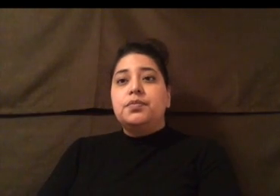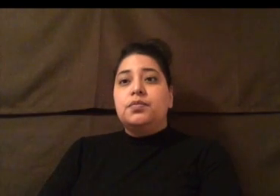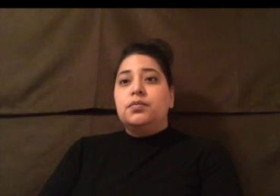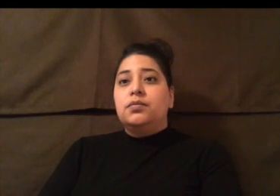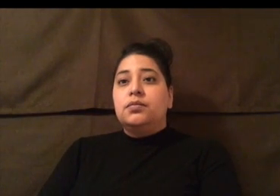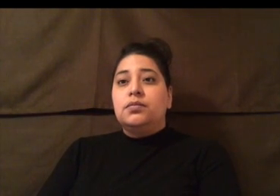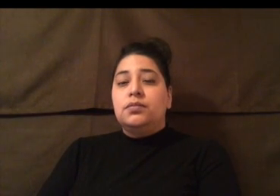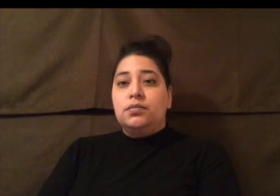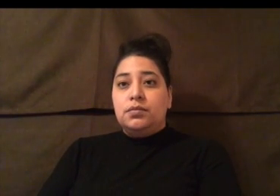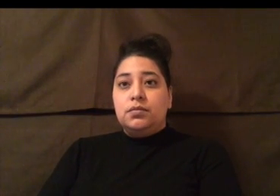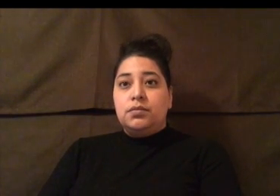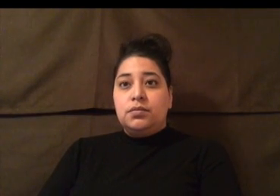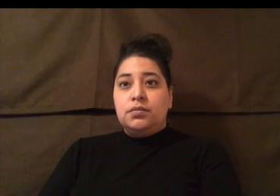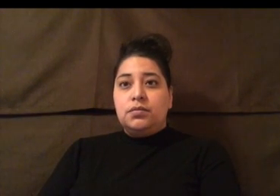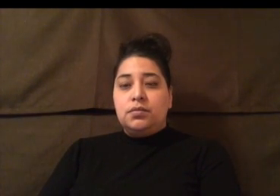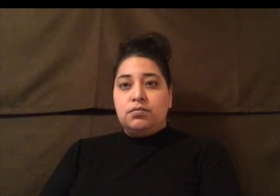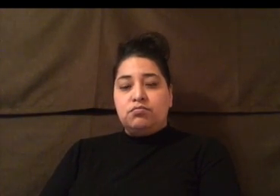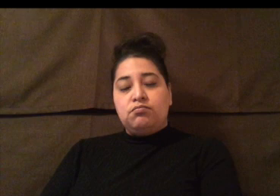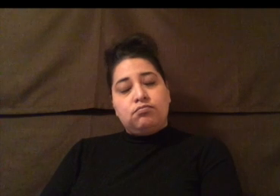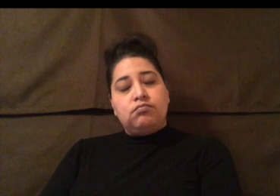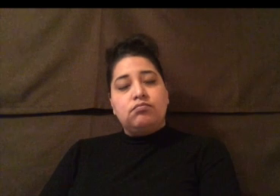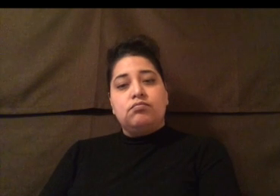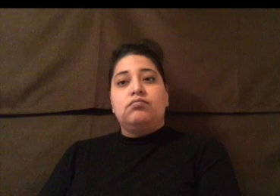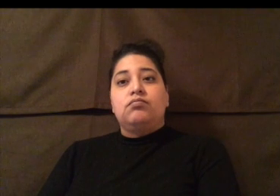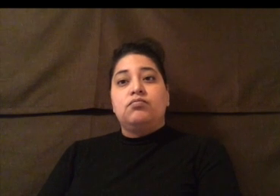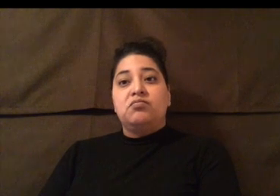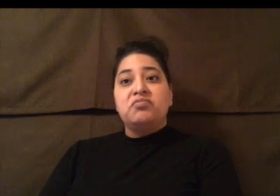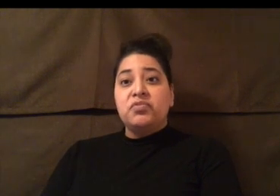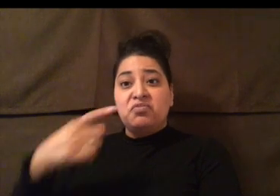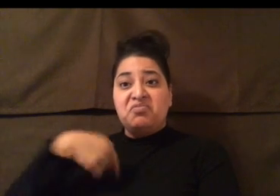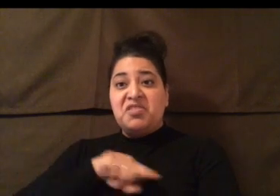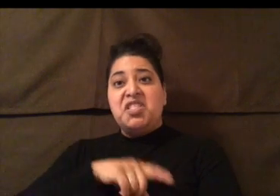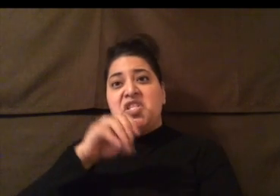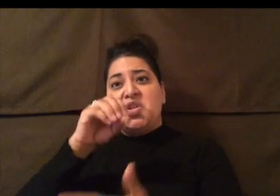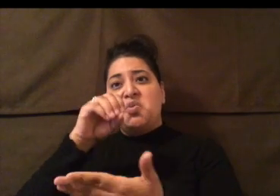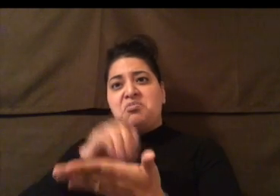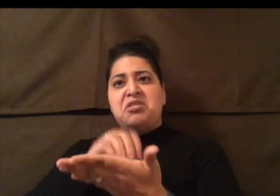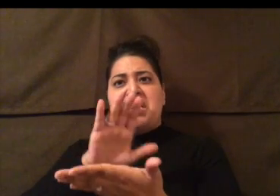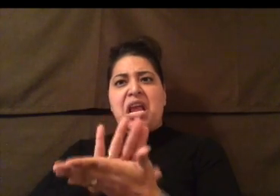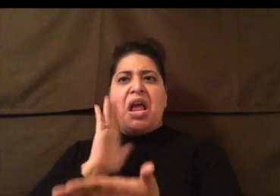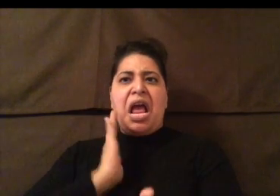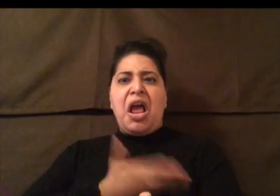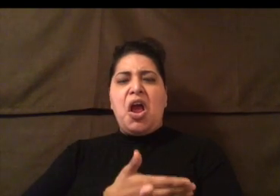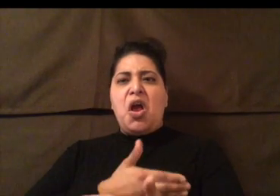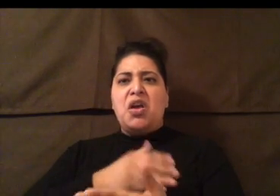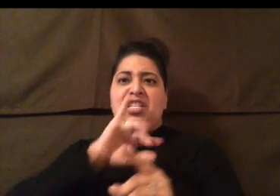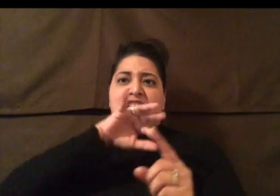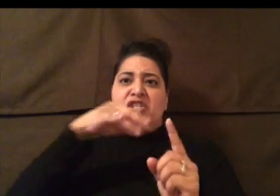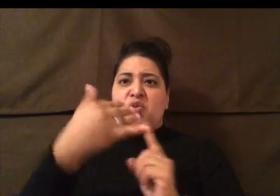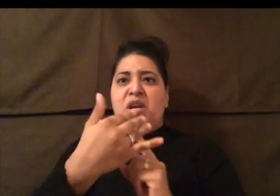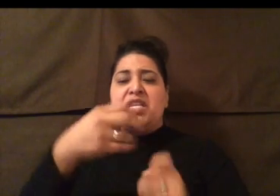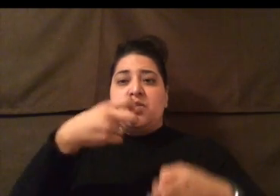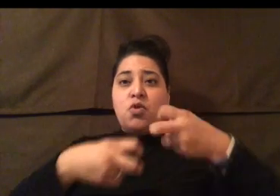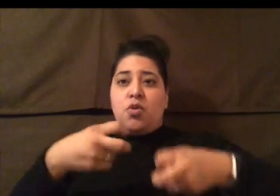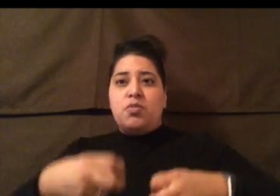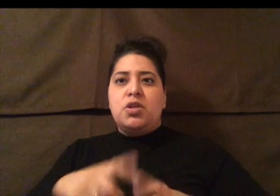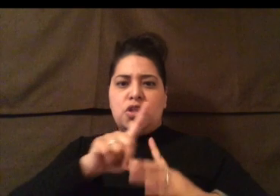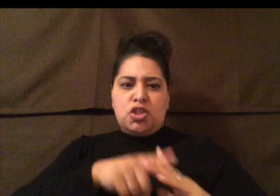5:20 p.m. and I know my ending time at 7:05 p.m.